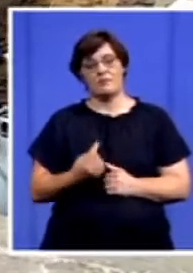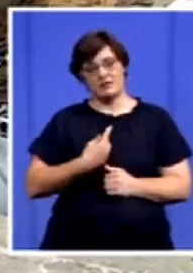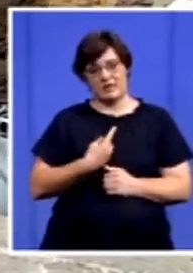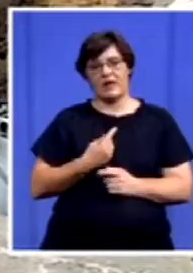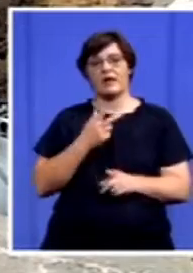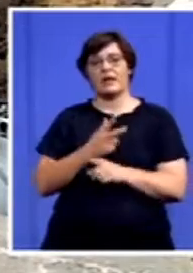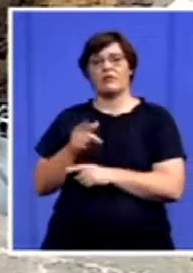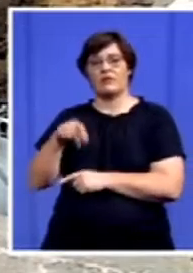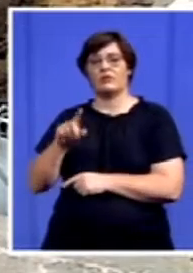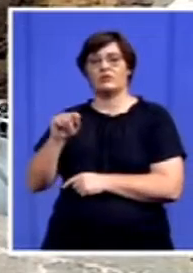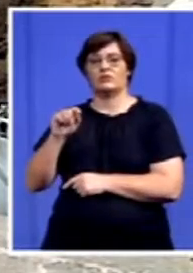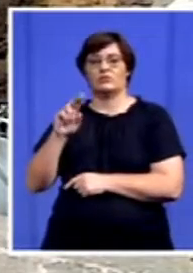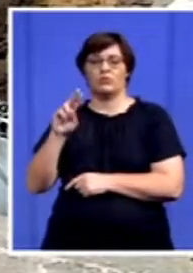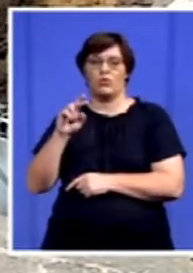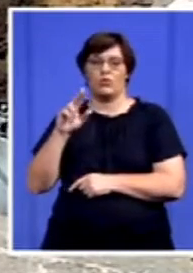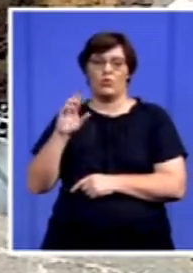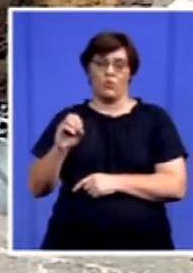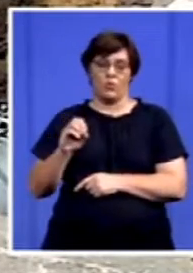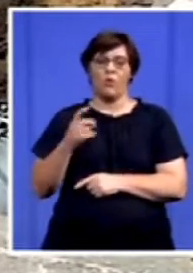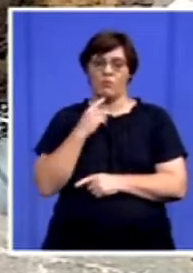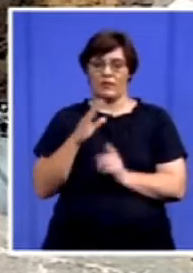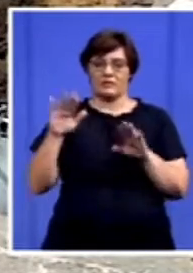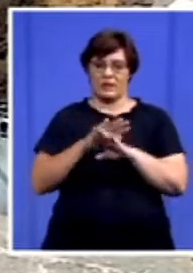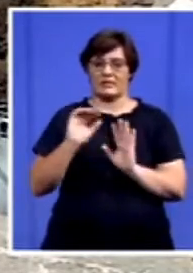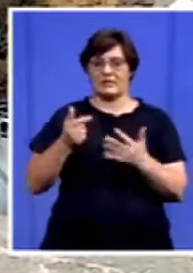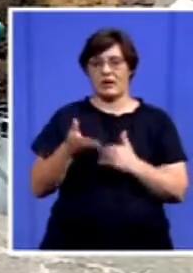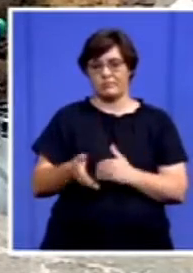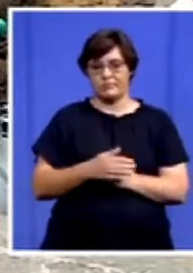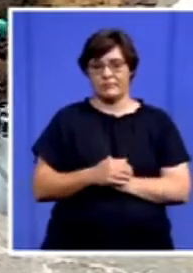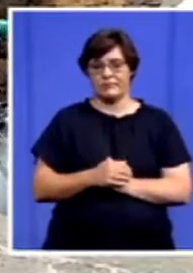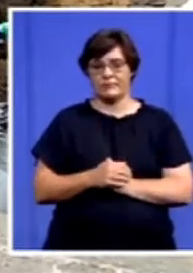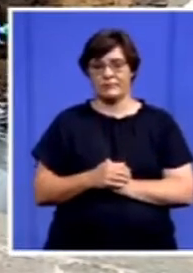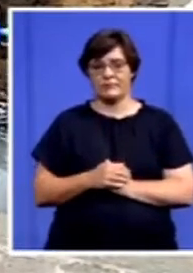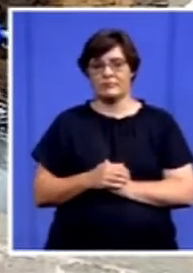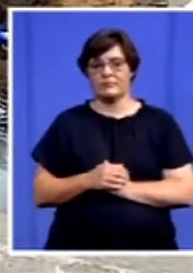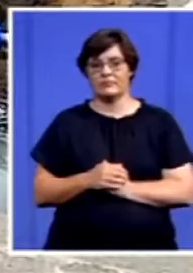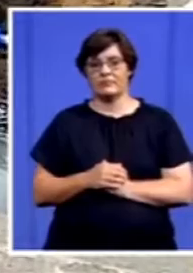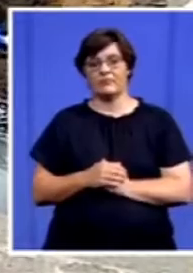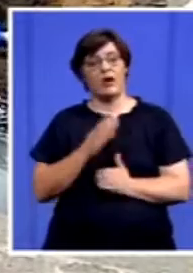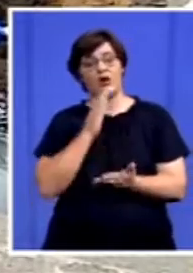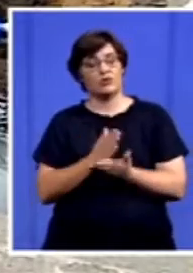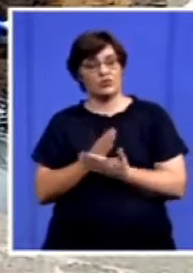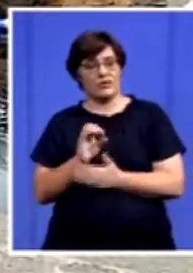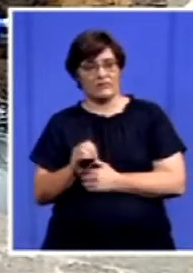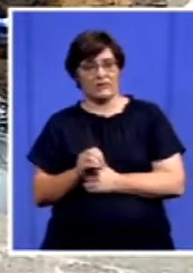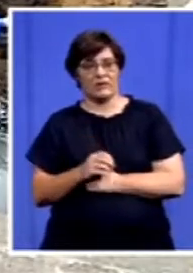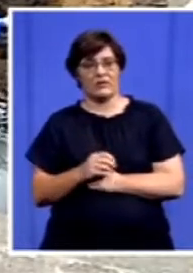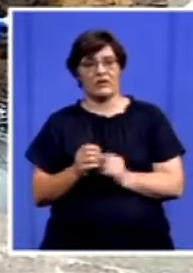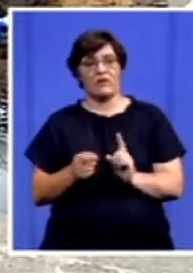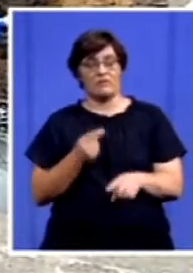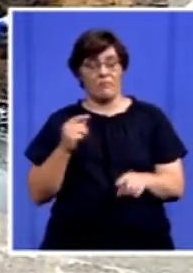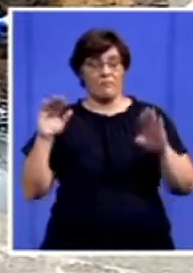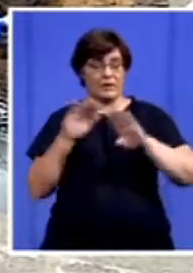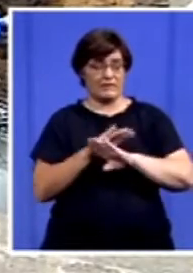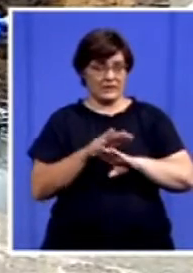be here at 6 o'clock this evening. And some assurance saying that from this evening, Desiree, I think Gauteng residents